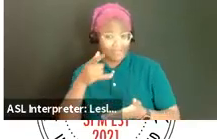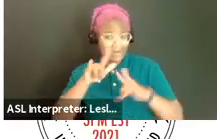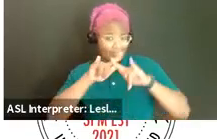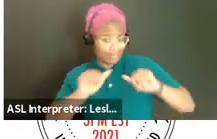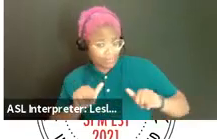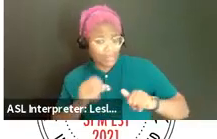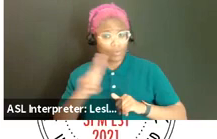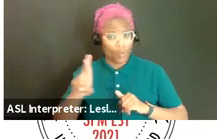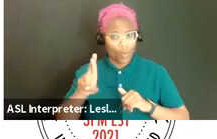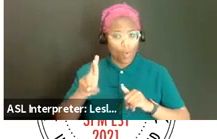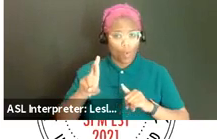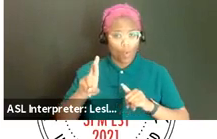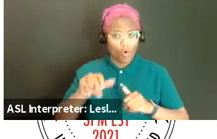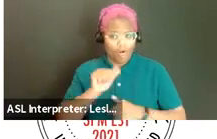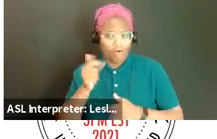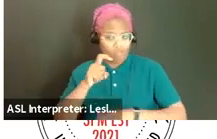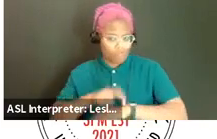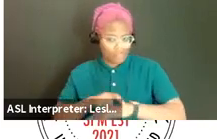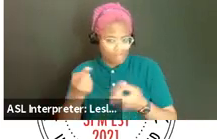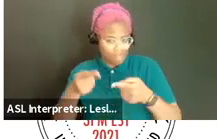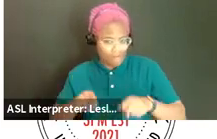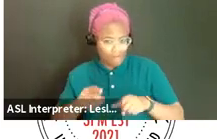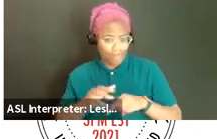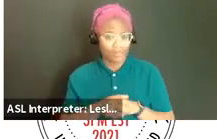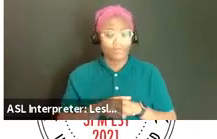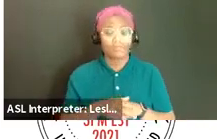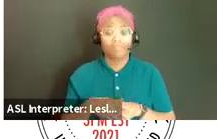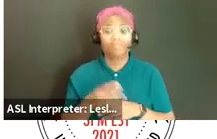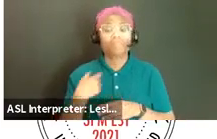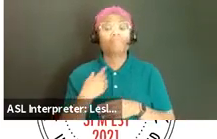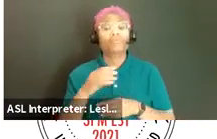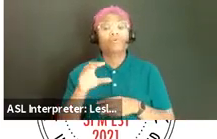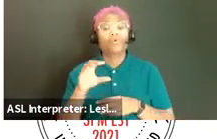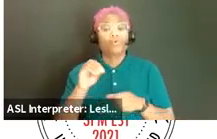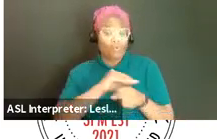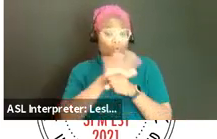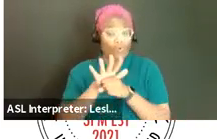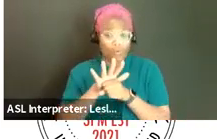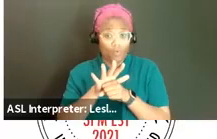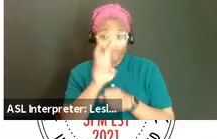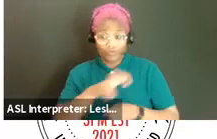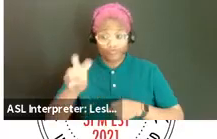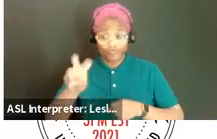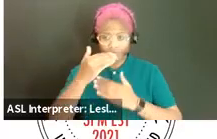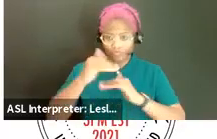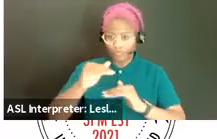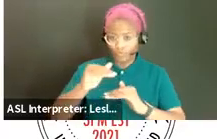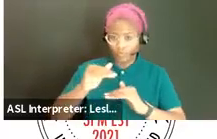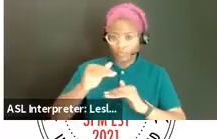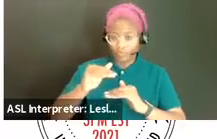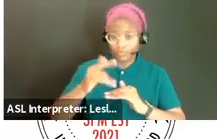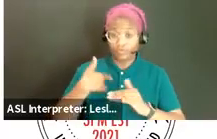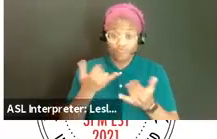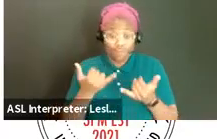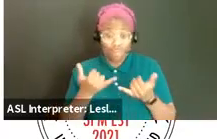Well, so there's no, so for in the COVID travel restrictions, there's no provision that allows for